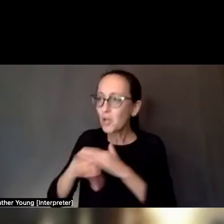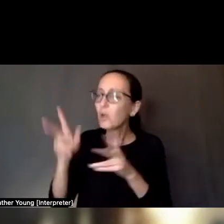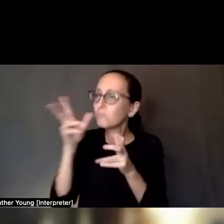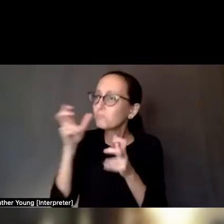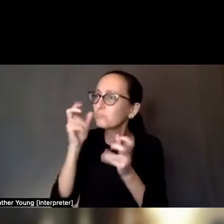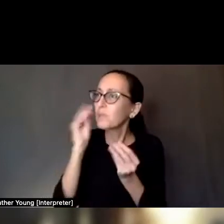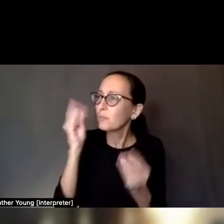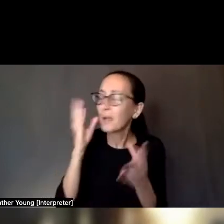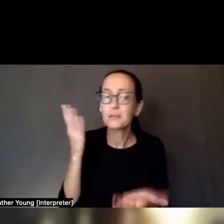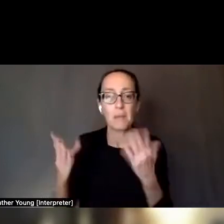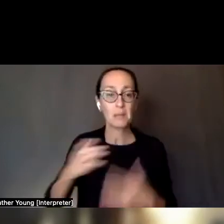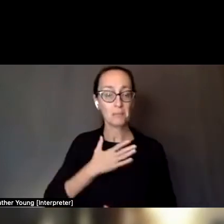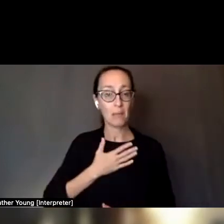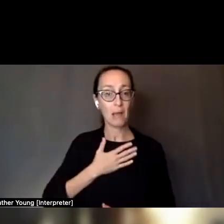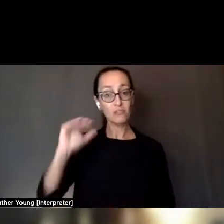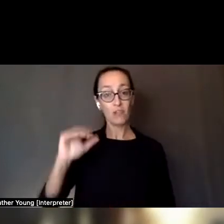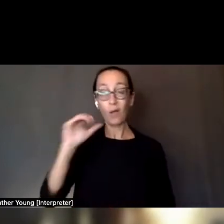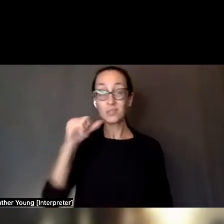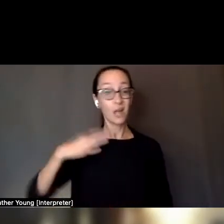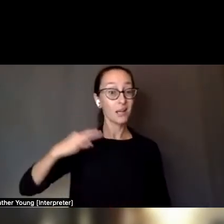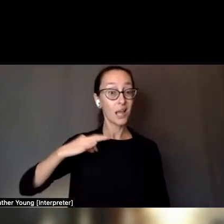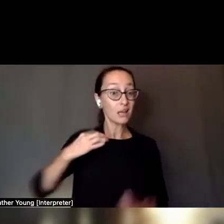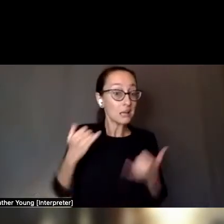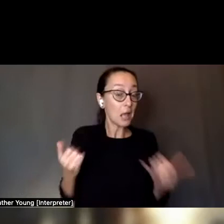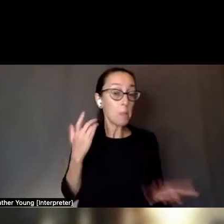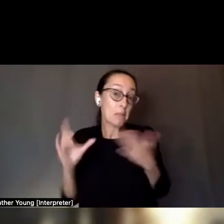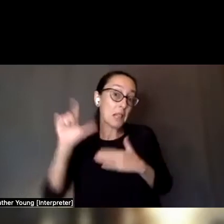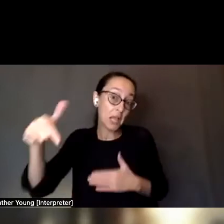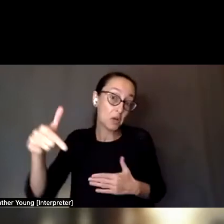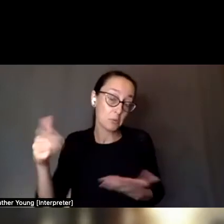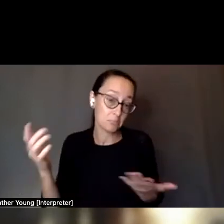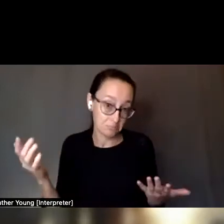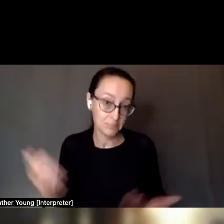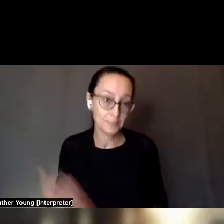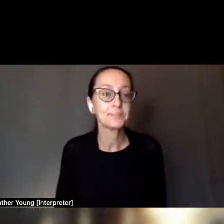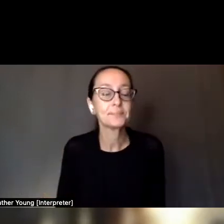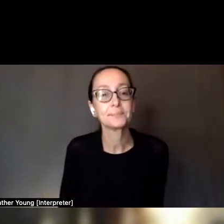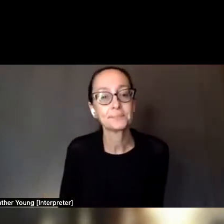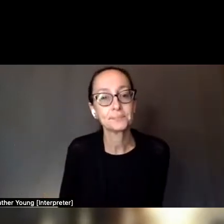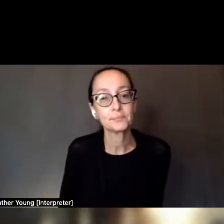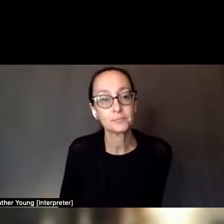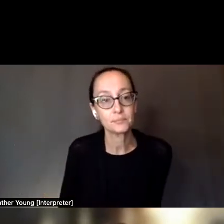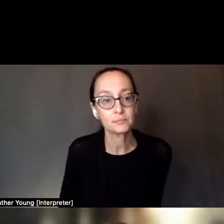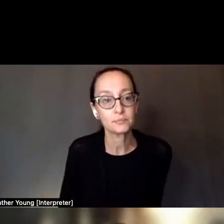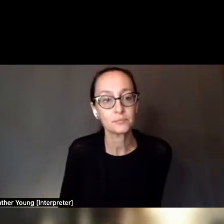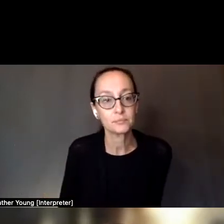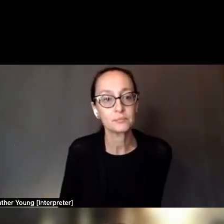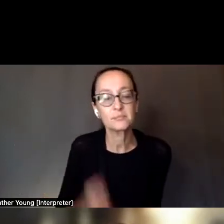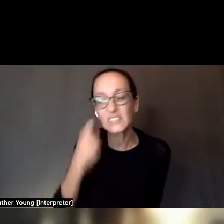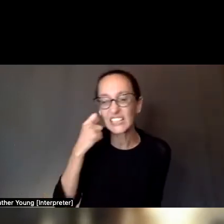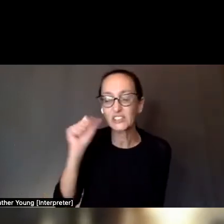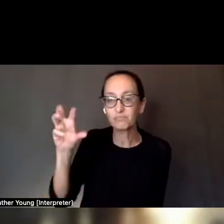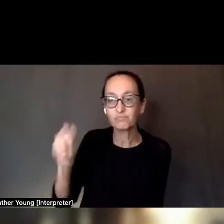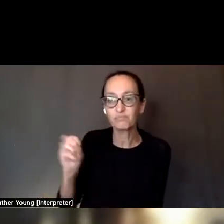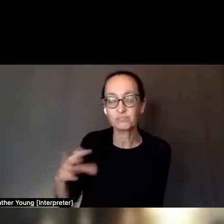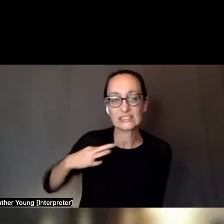not a candidate now, will be in a position later. This is the summary of those candidacy guidelines that